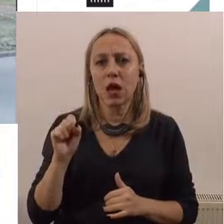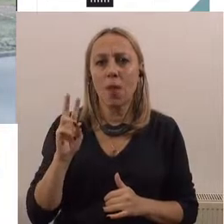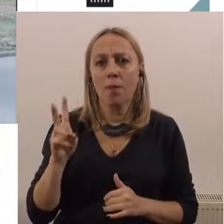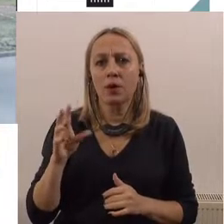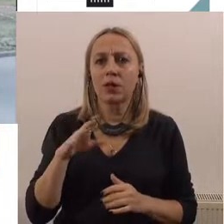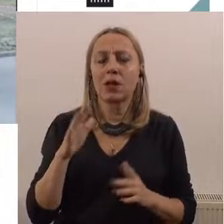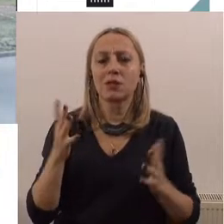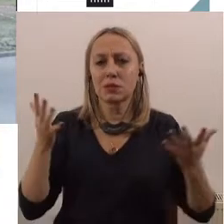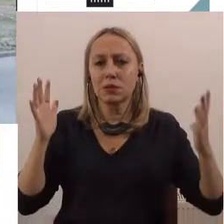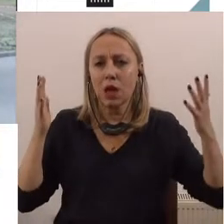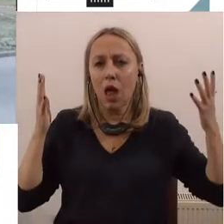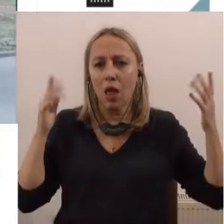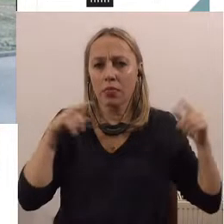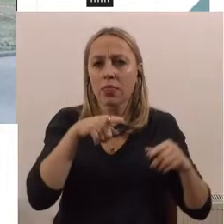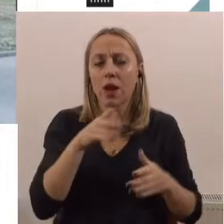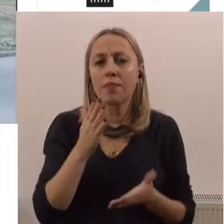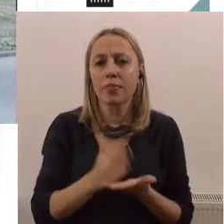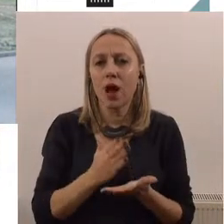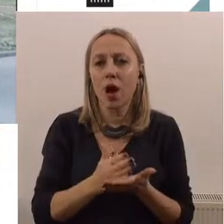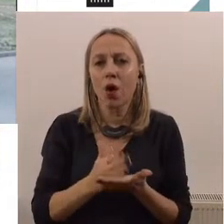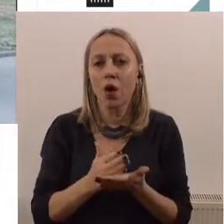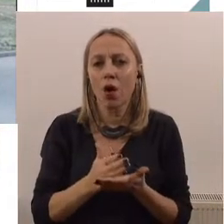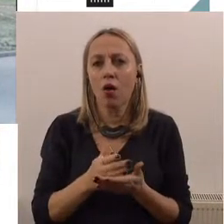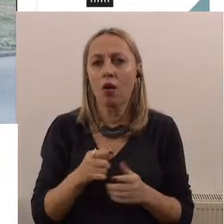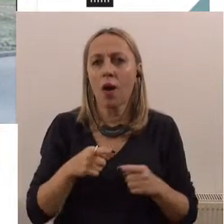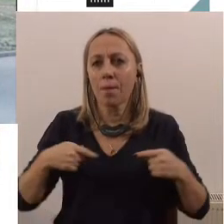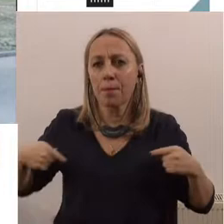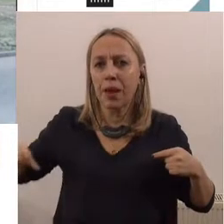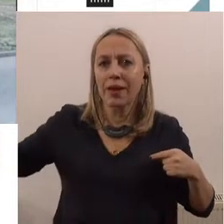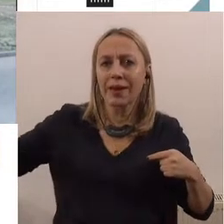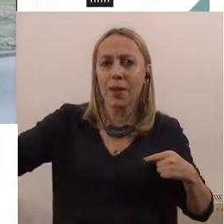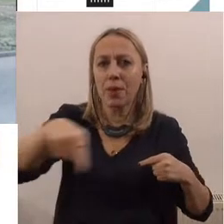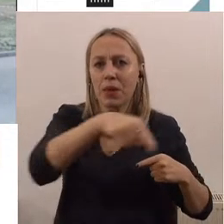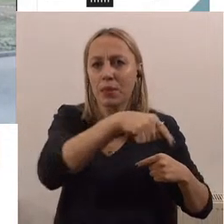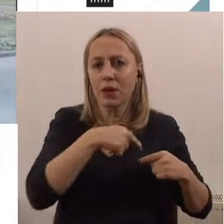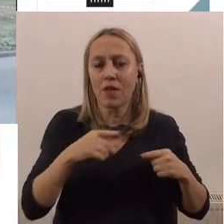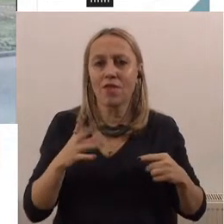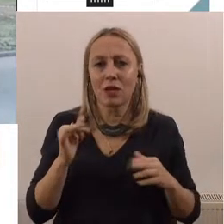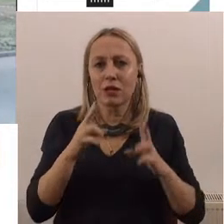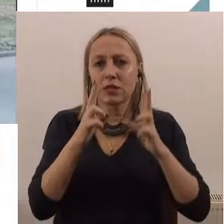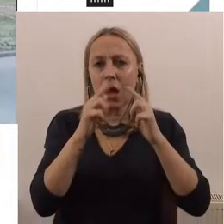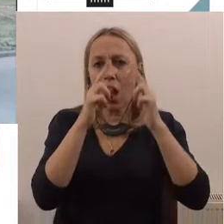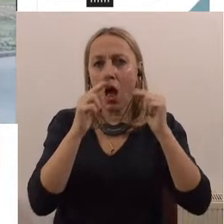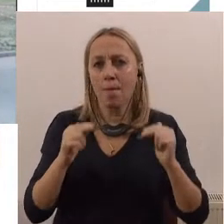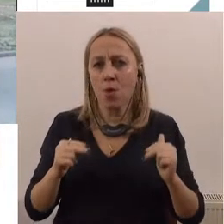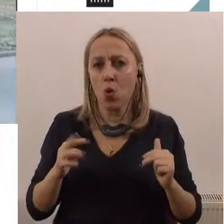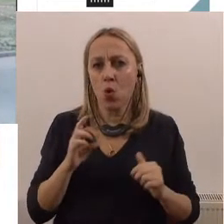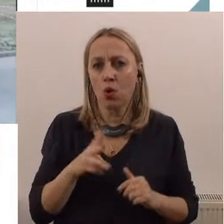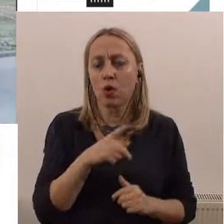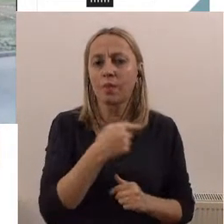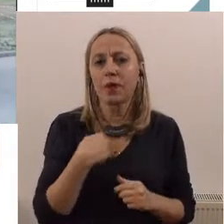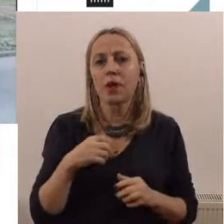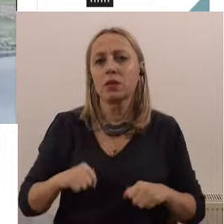since 2015, and I had to finish it